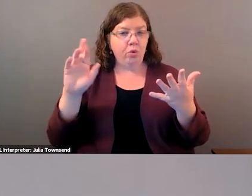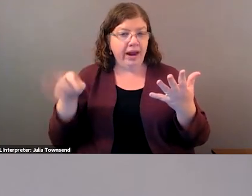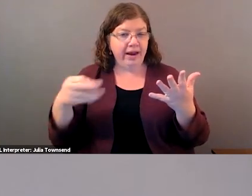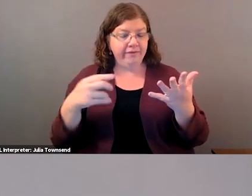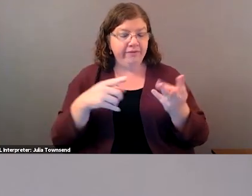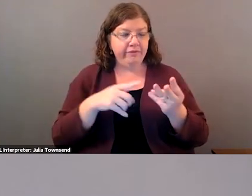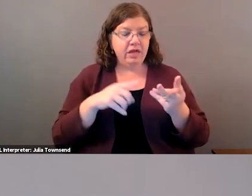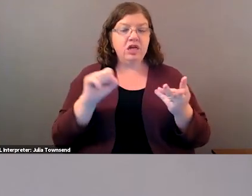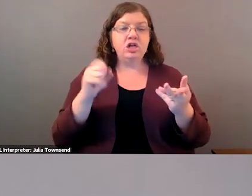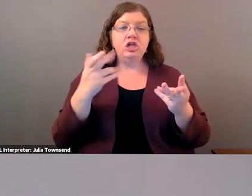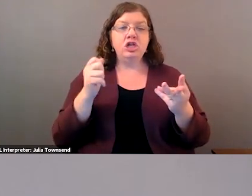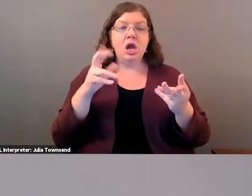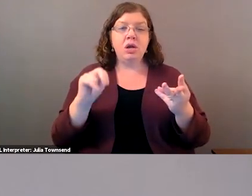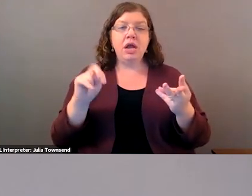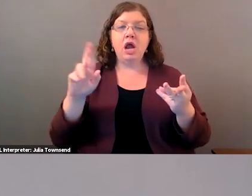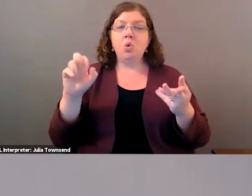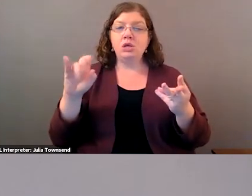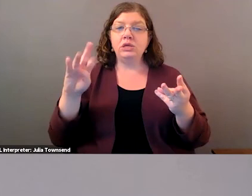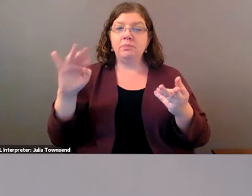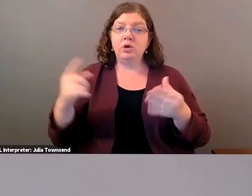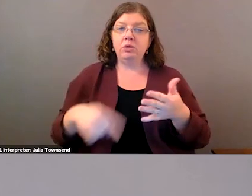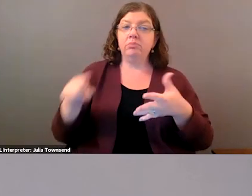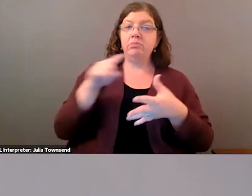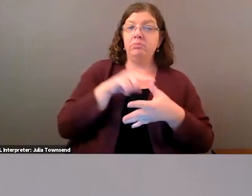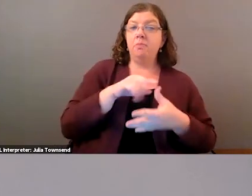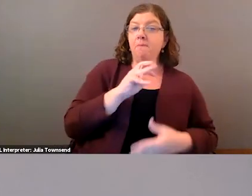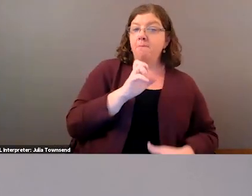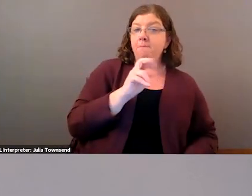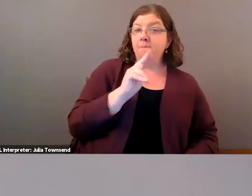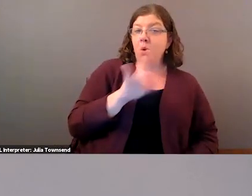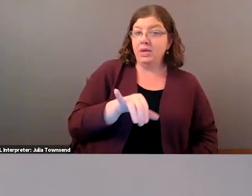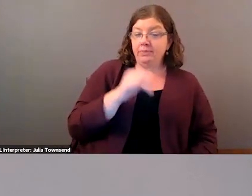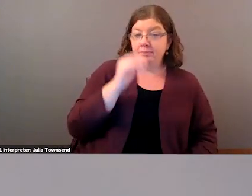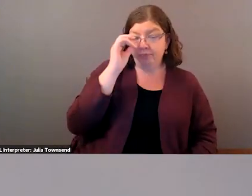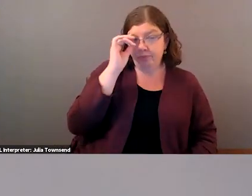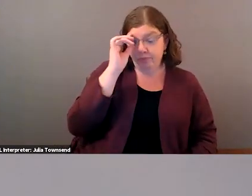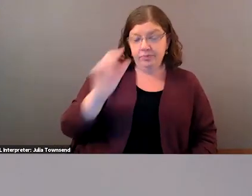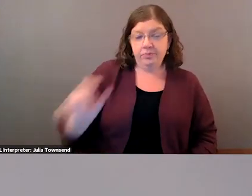Rosenberg. Now we'll start with Moni Duet.